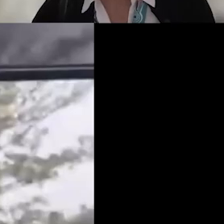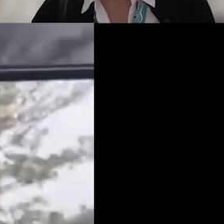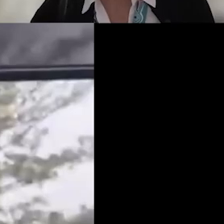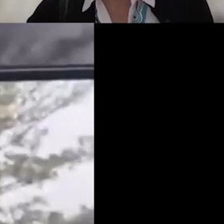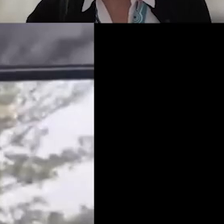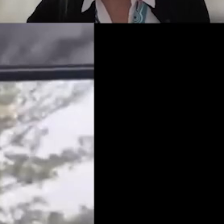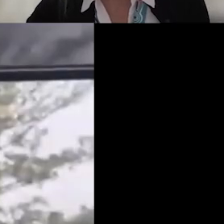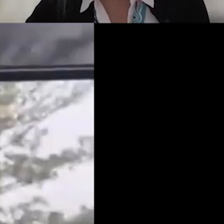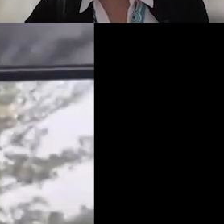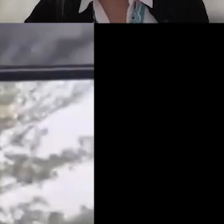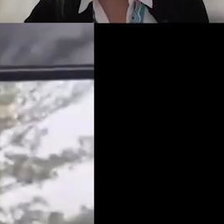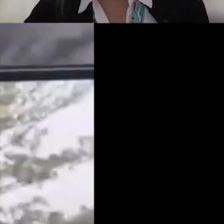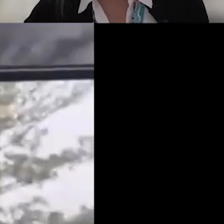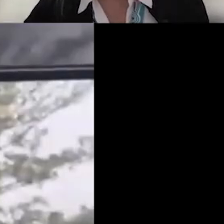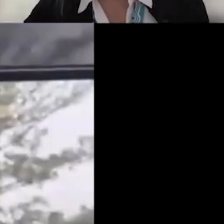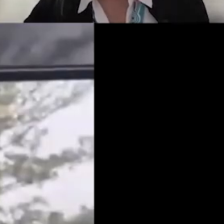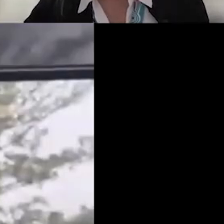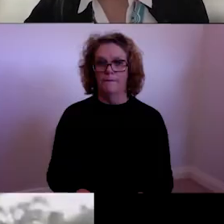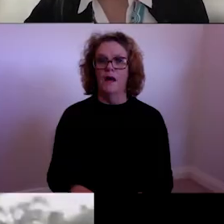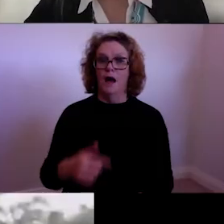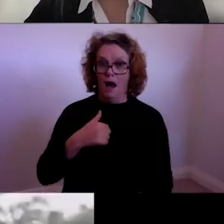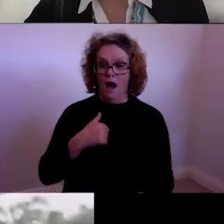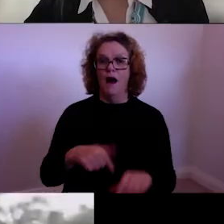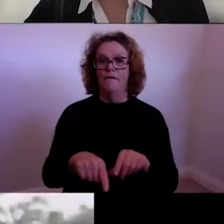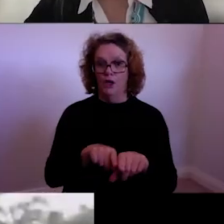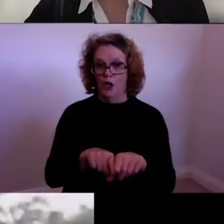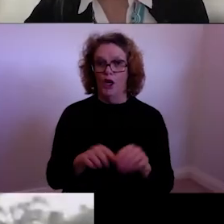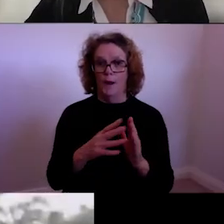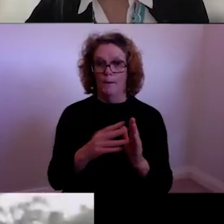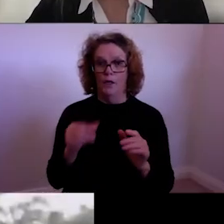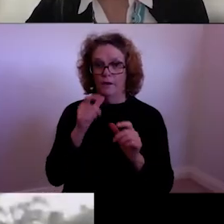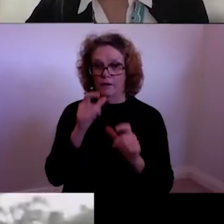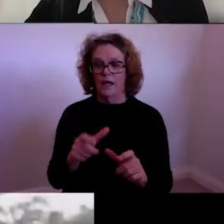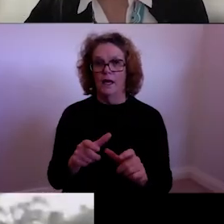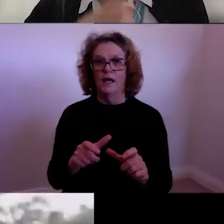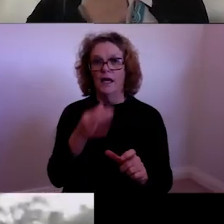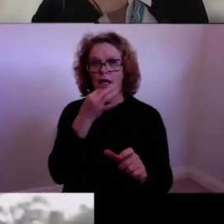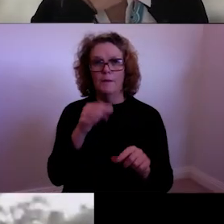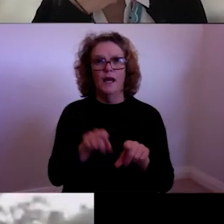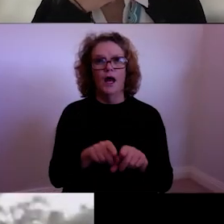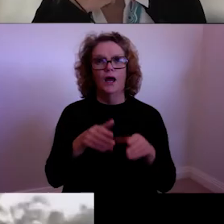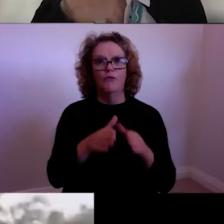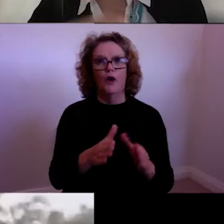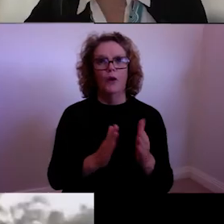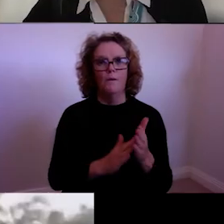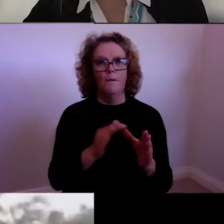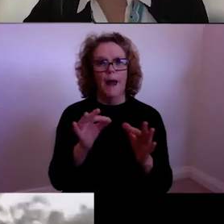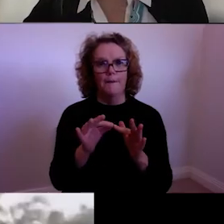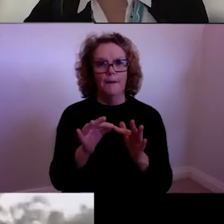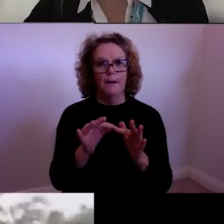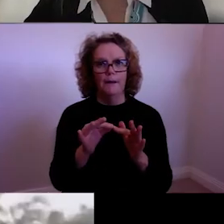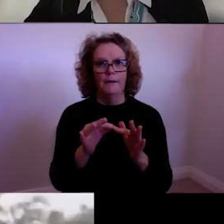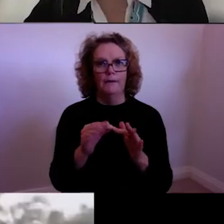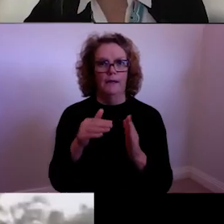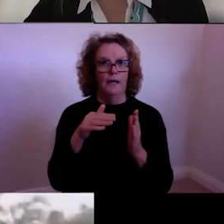I have learned that a model of care is like a roadmap that helps health workers to